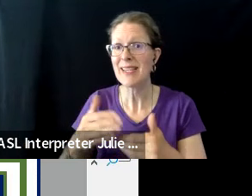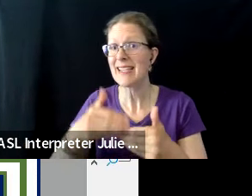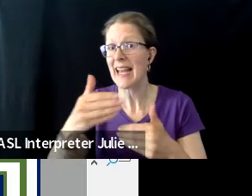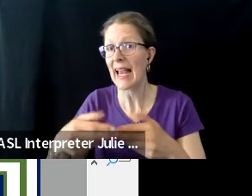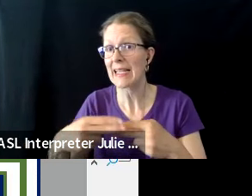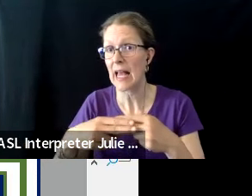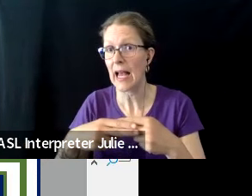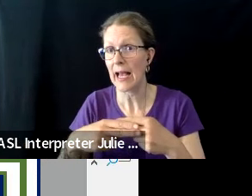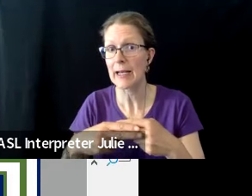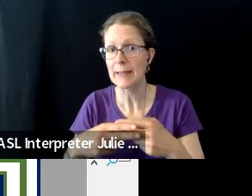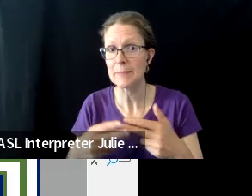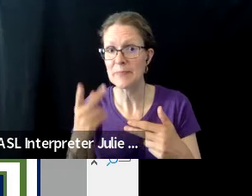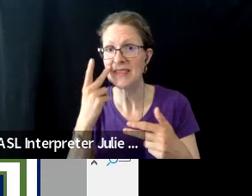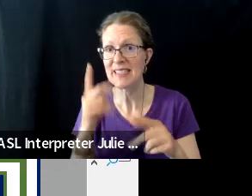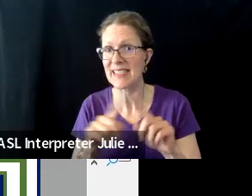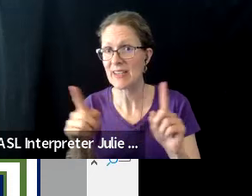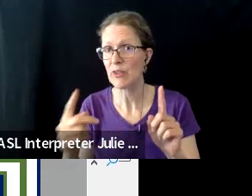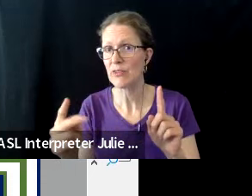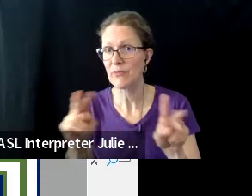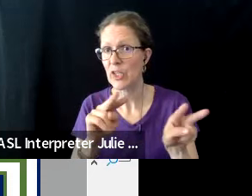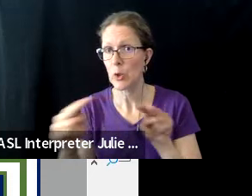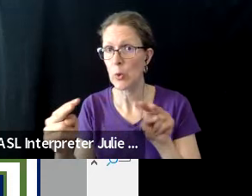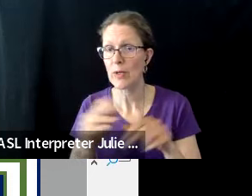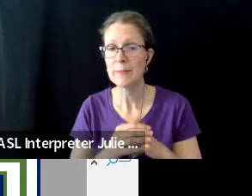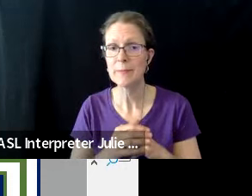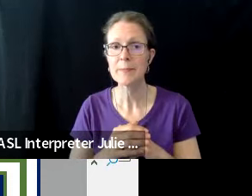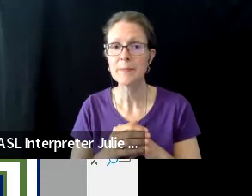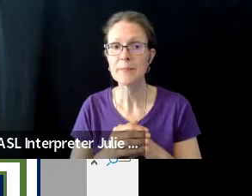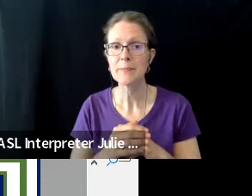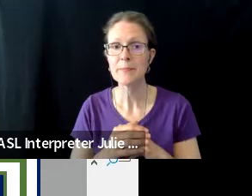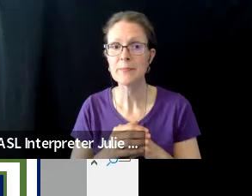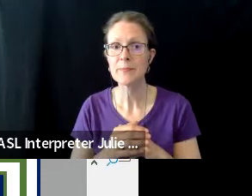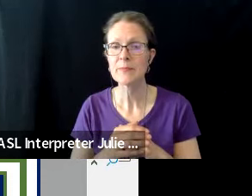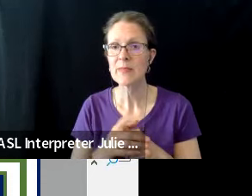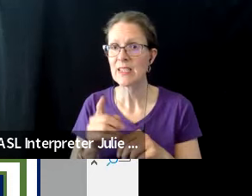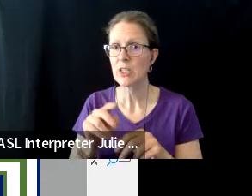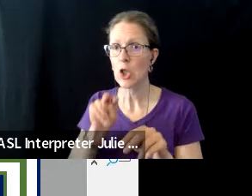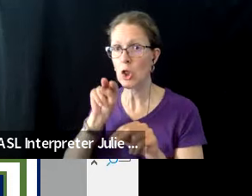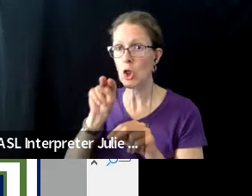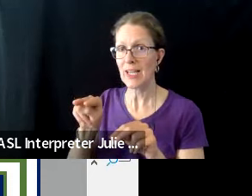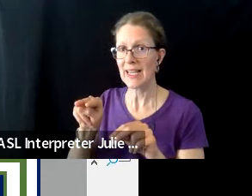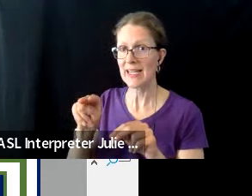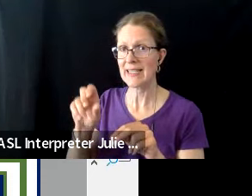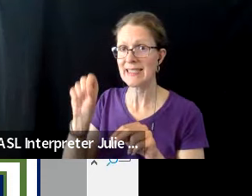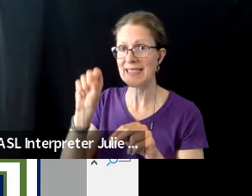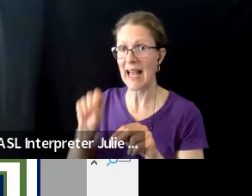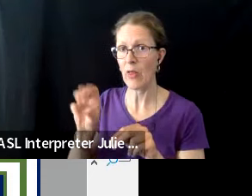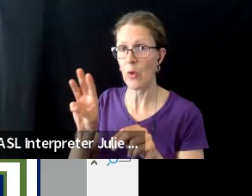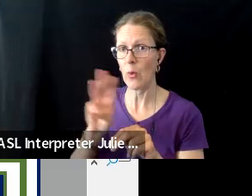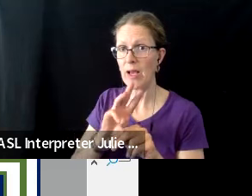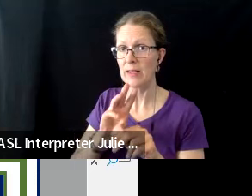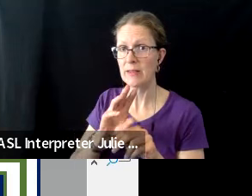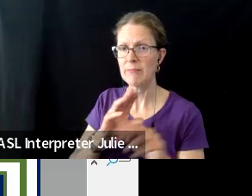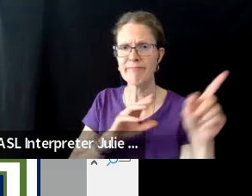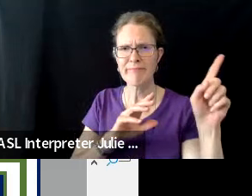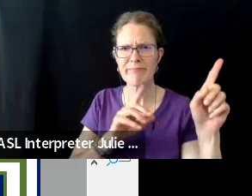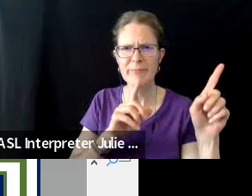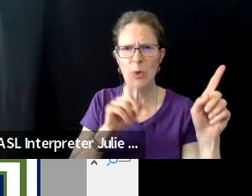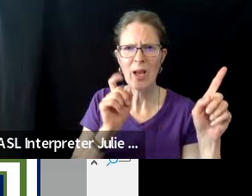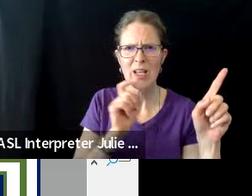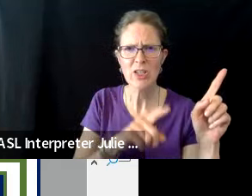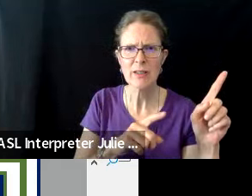get another view of it. So this is, we're looking southwest. A quick question for you, Yeah, go